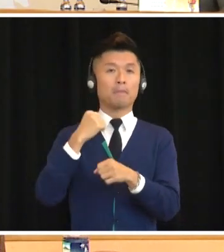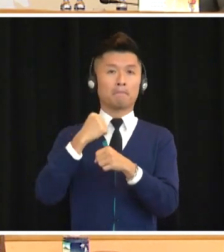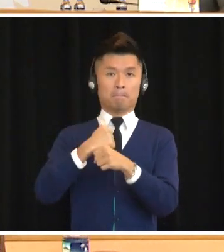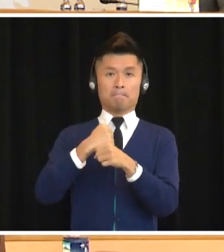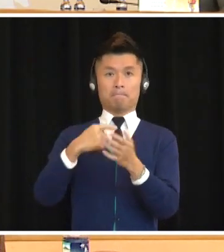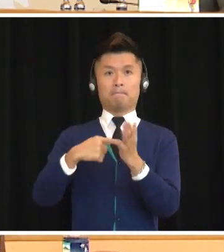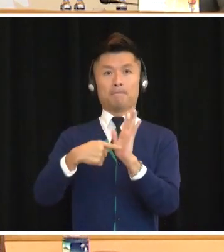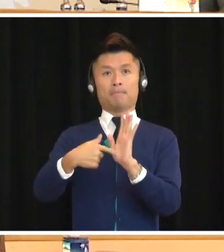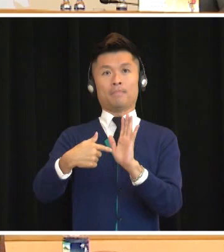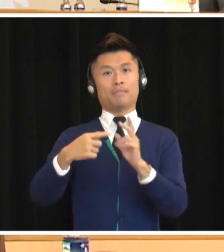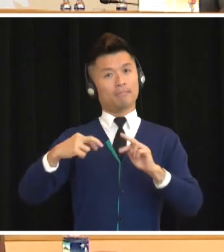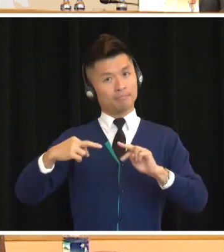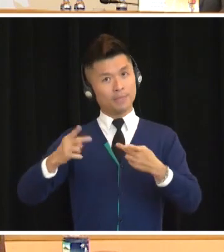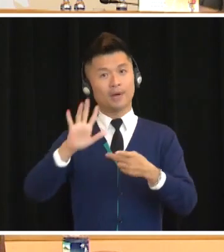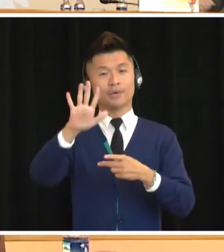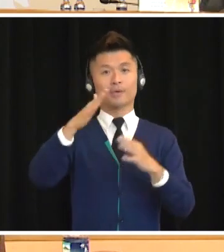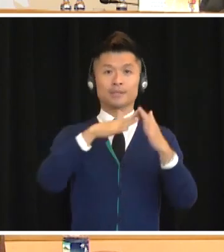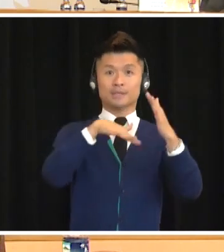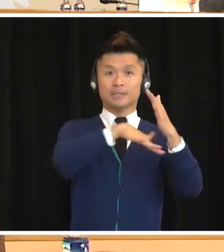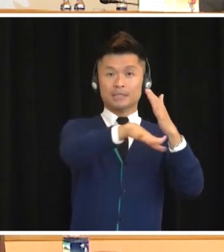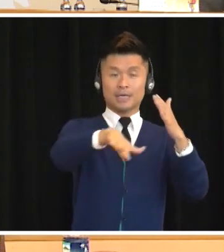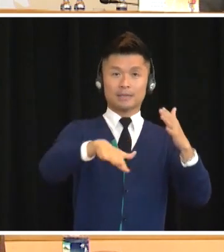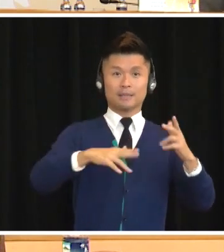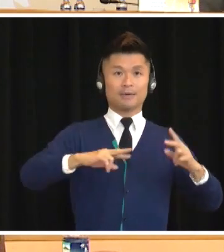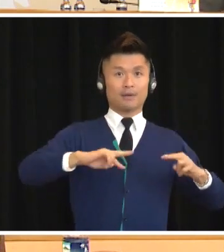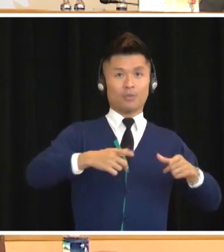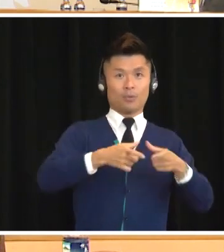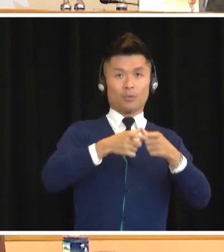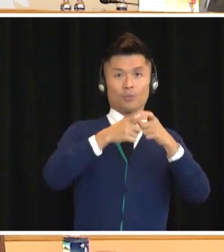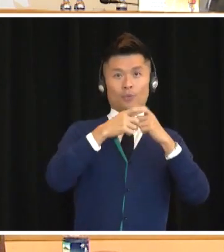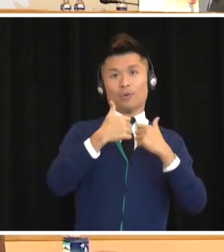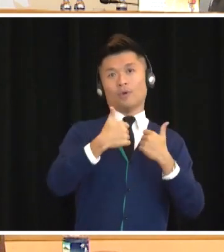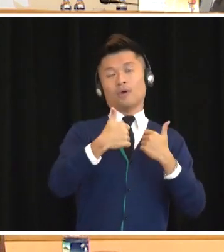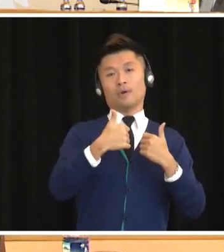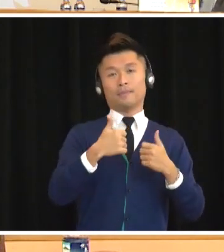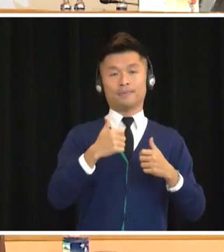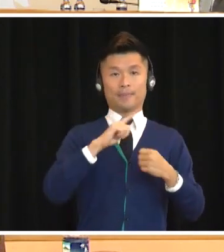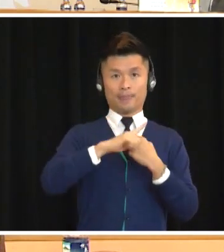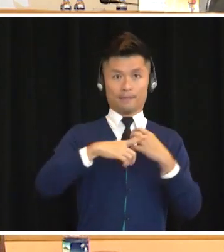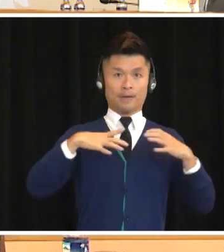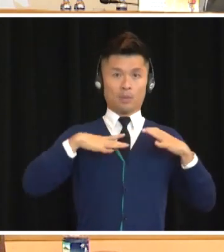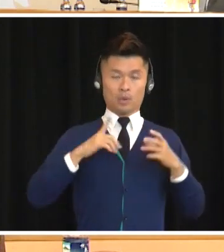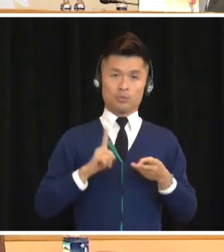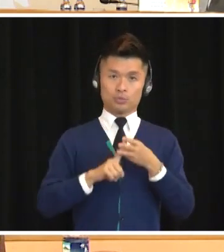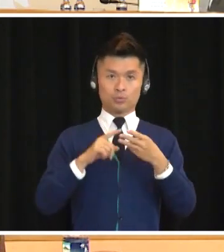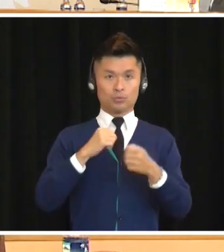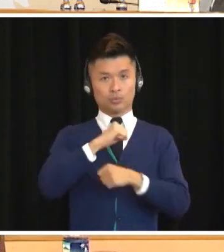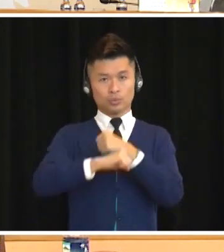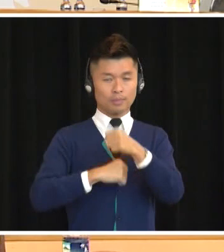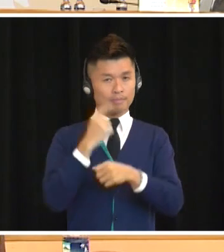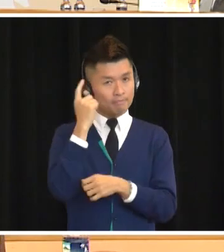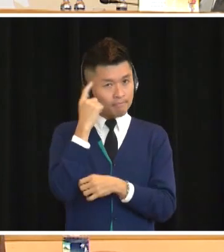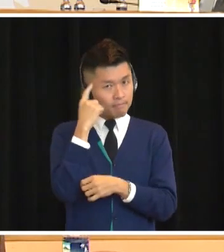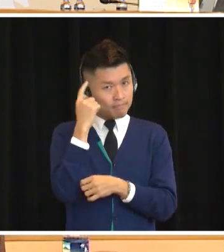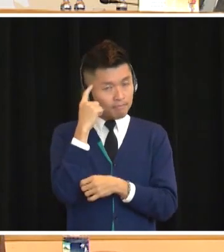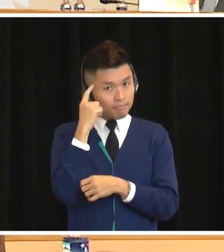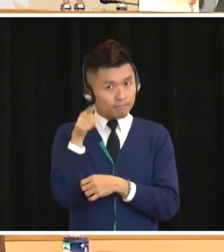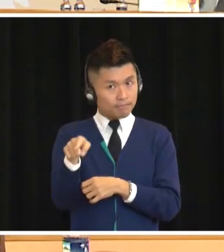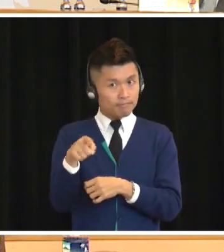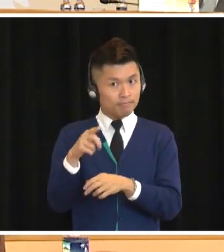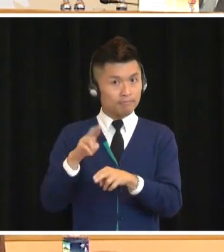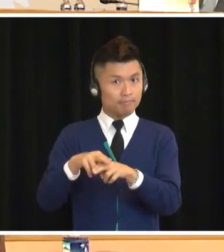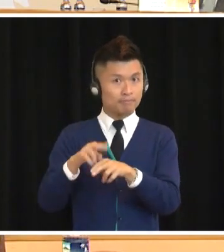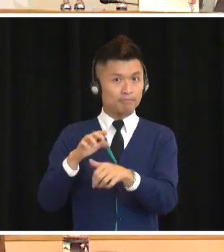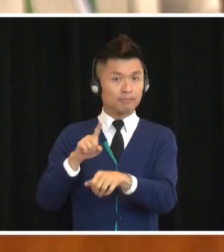understand his or her situation, and if their behavior have changed or if the family has changed greatly, then the judge